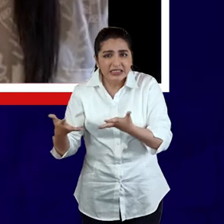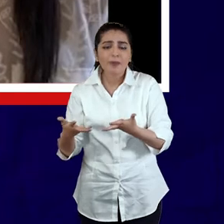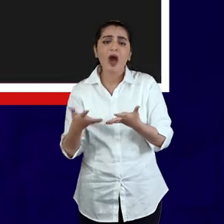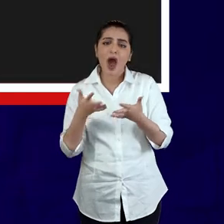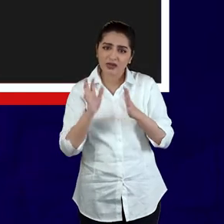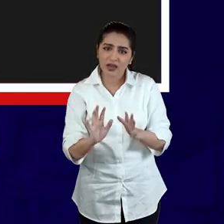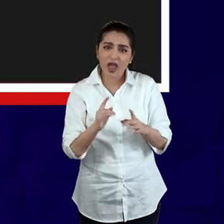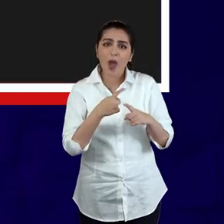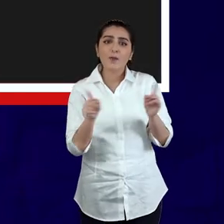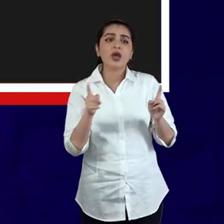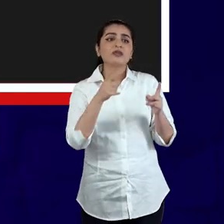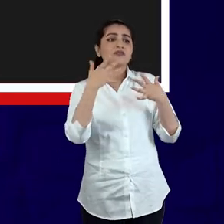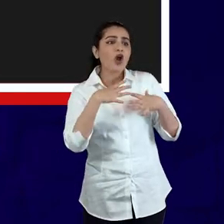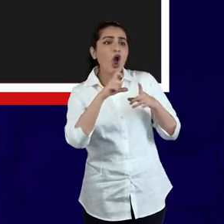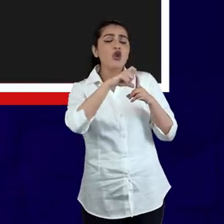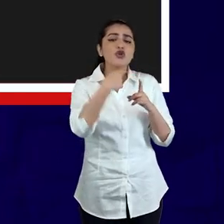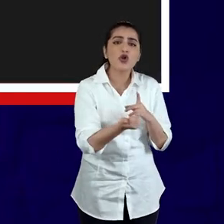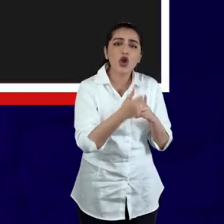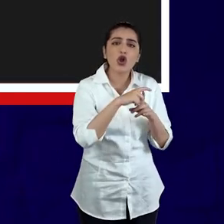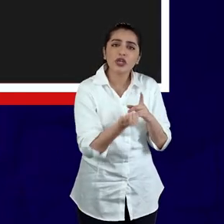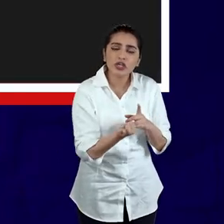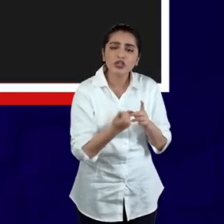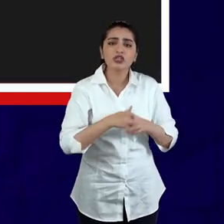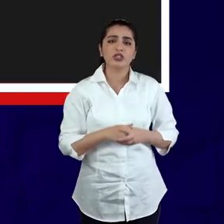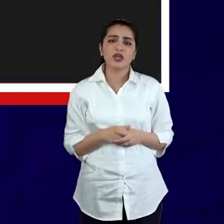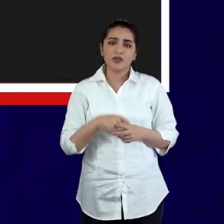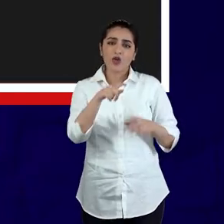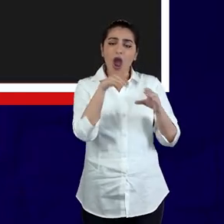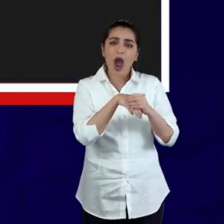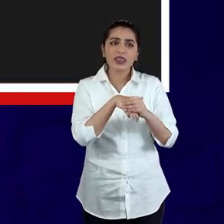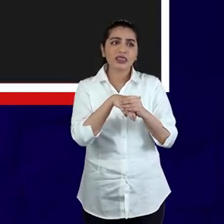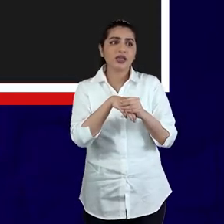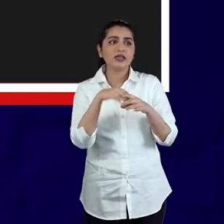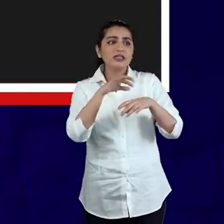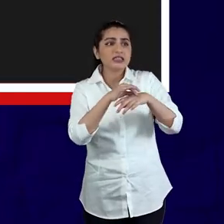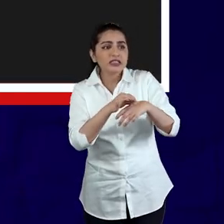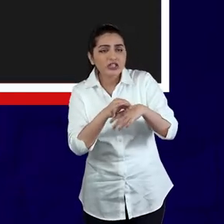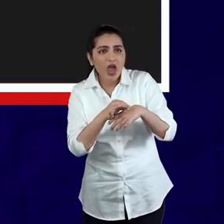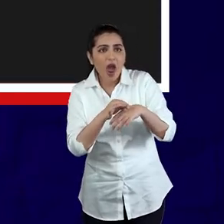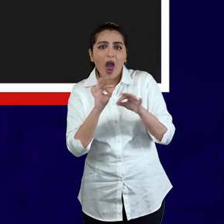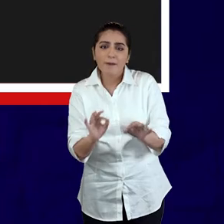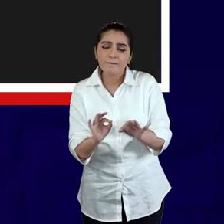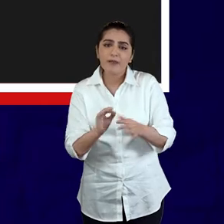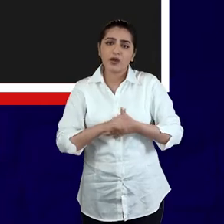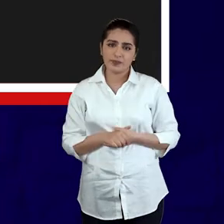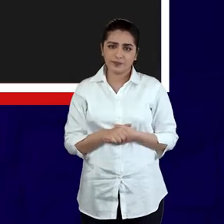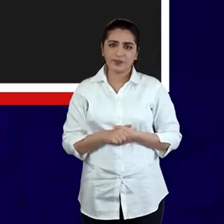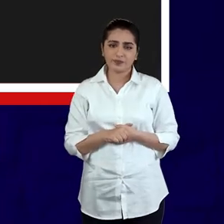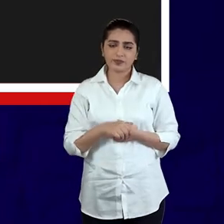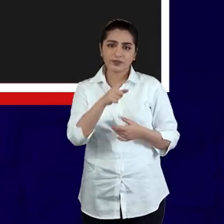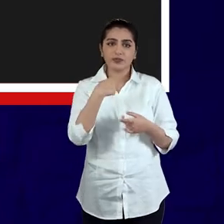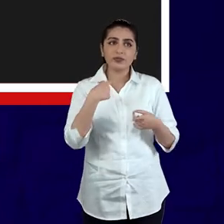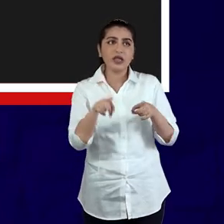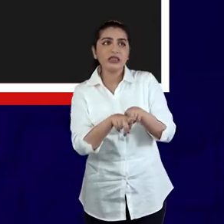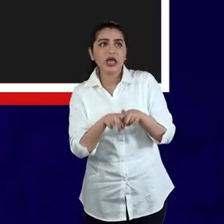materials or free things or getting donations. But I think a lot of our program around gender, which we've been working